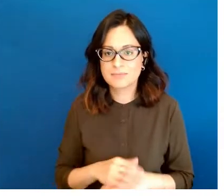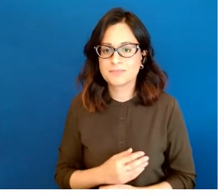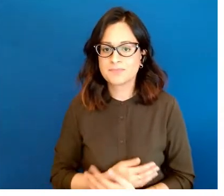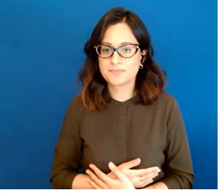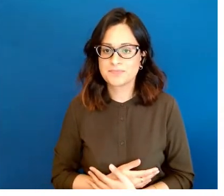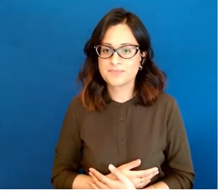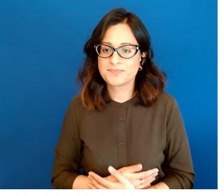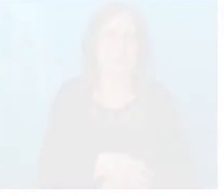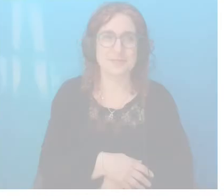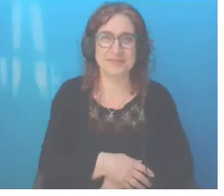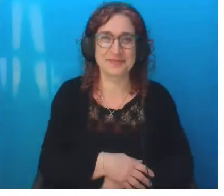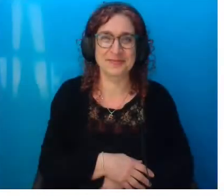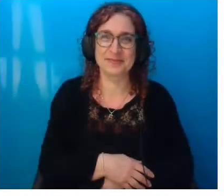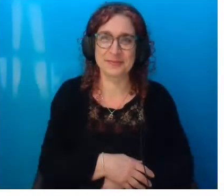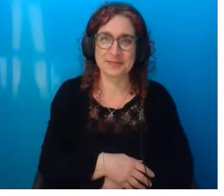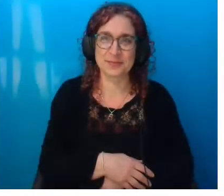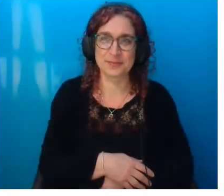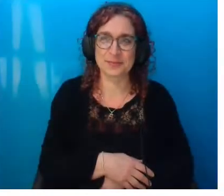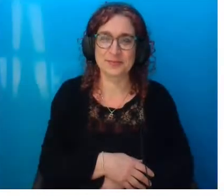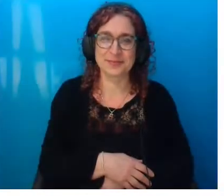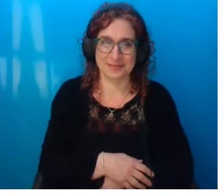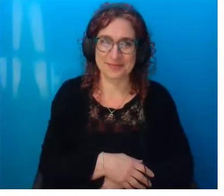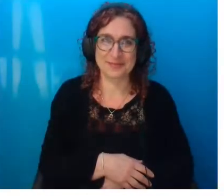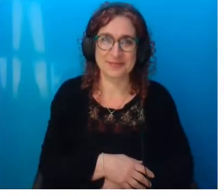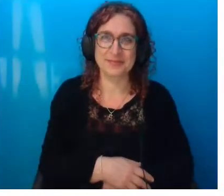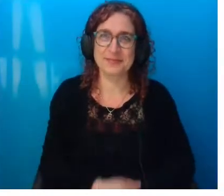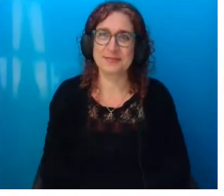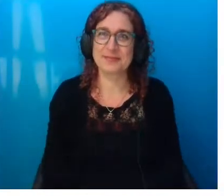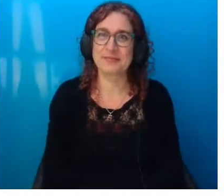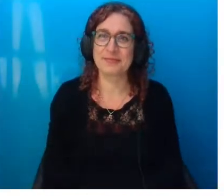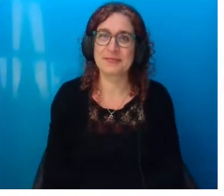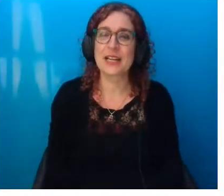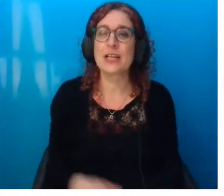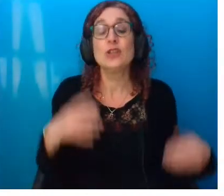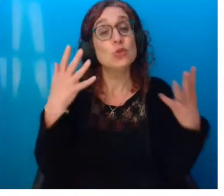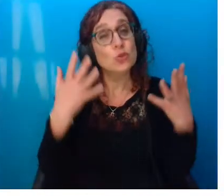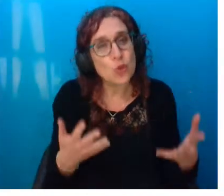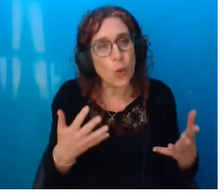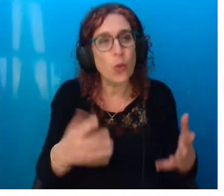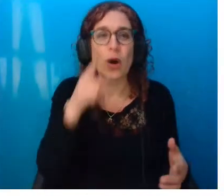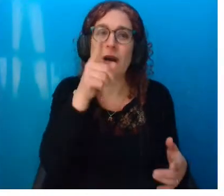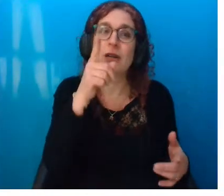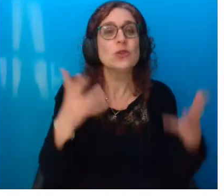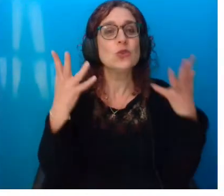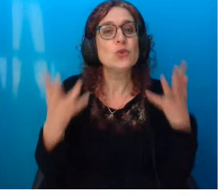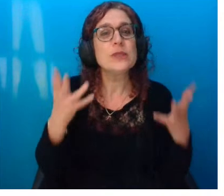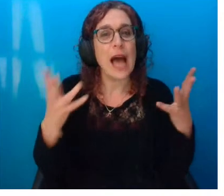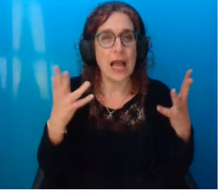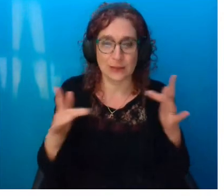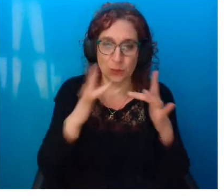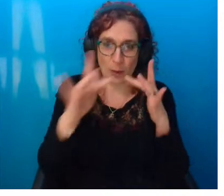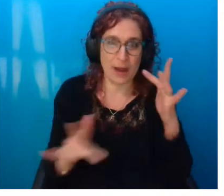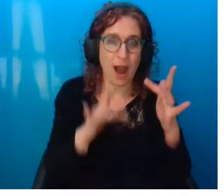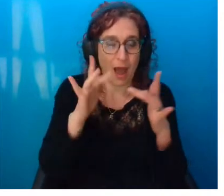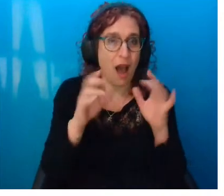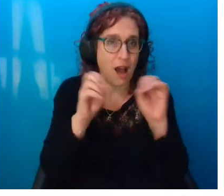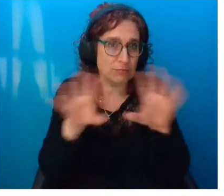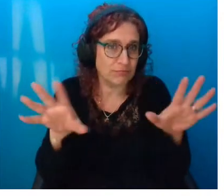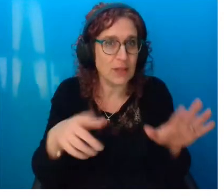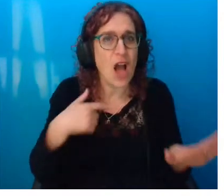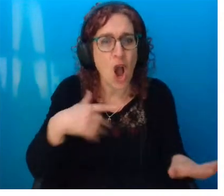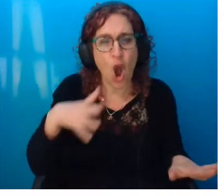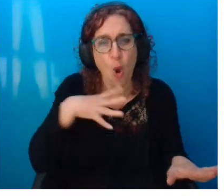So to pick up the seasonal theme of today's webinar, this condition is one I want you to